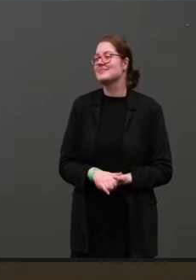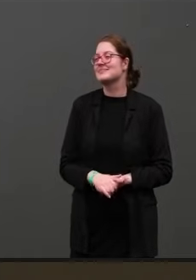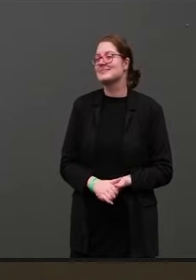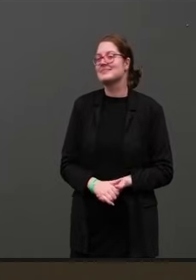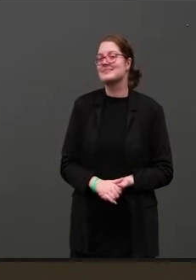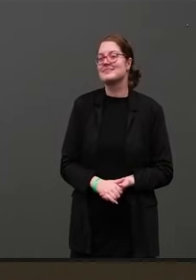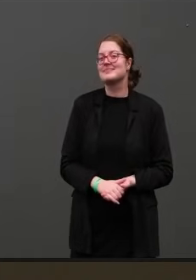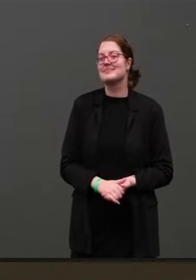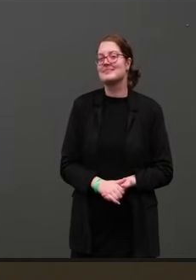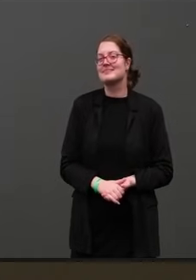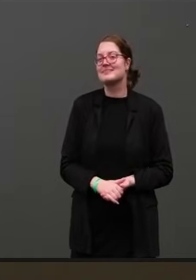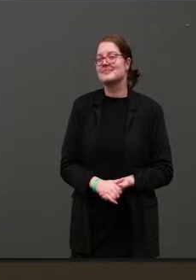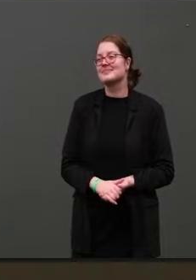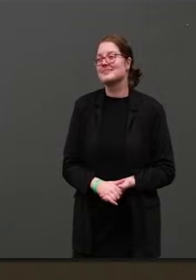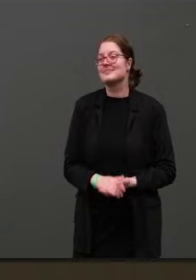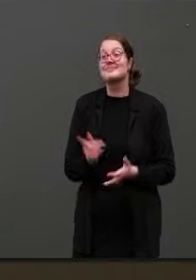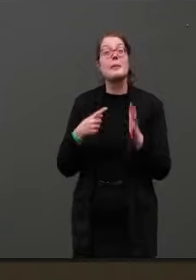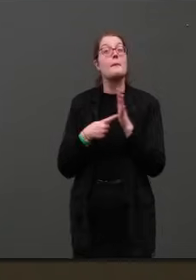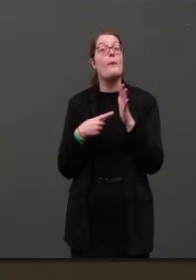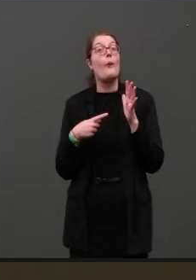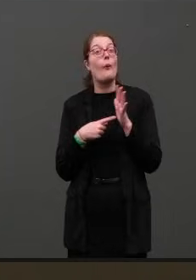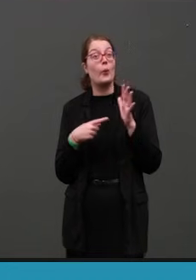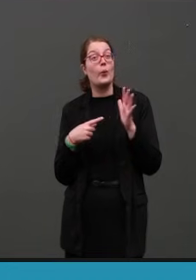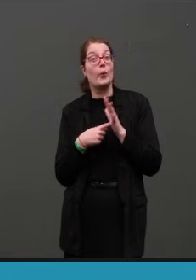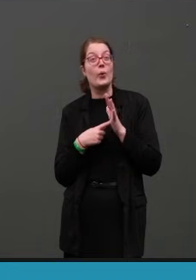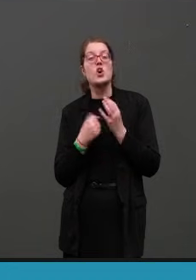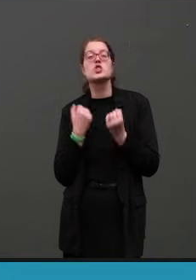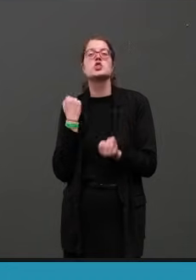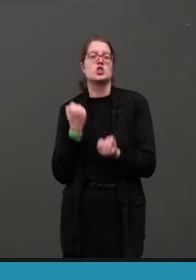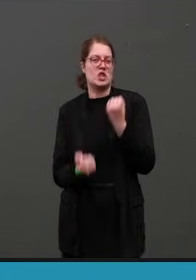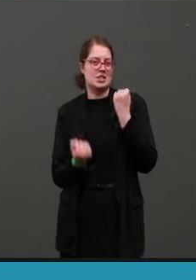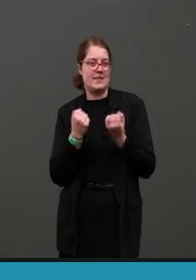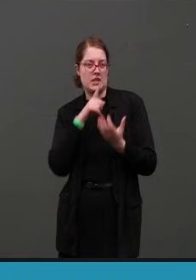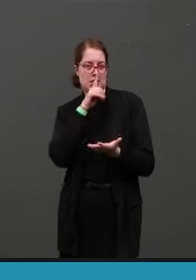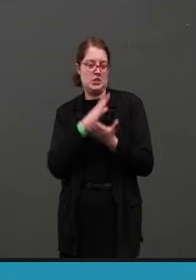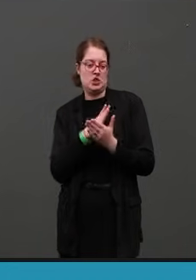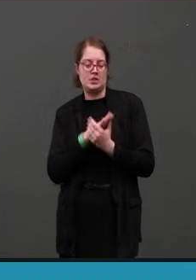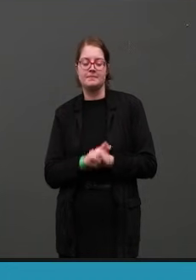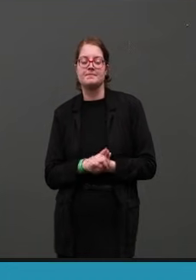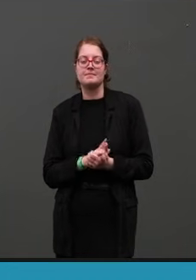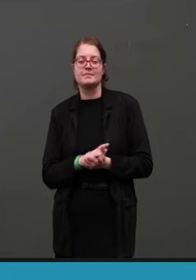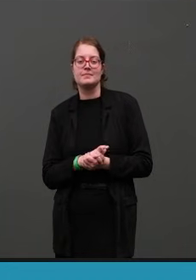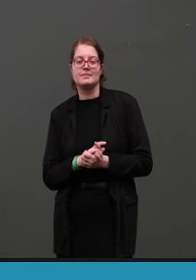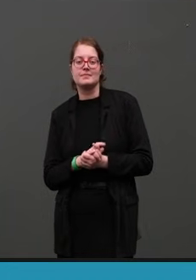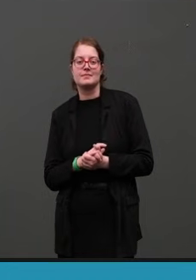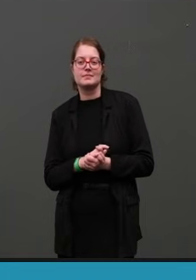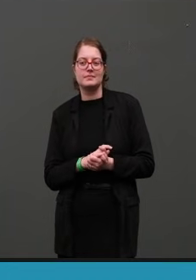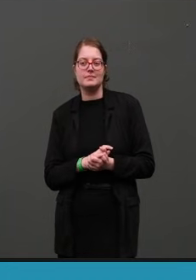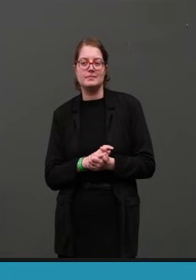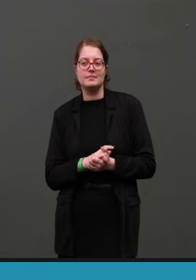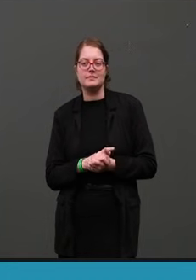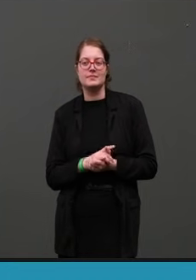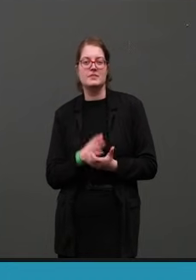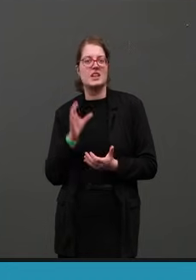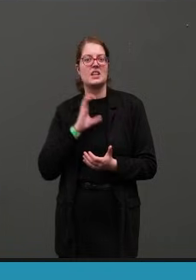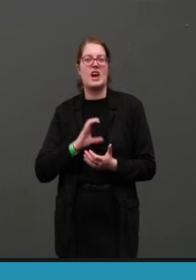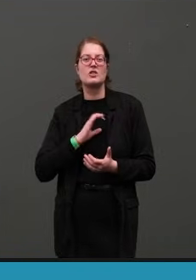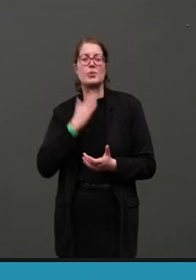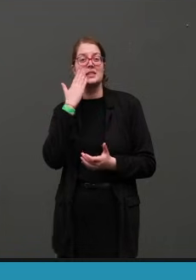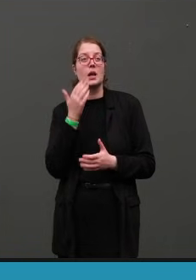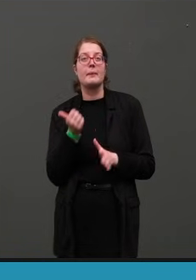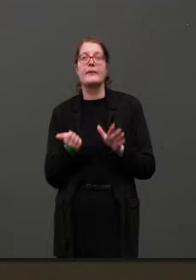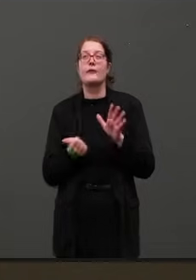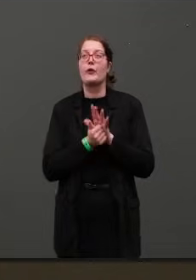What is important is to justify these decisions so that they don't make a character seem stupid. Have a reason